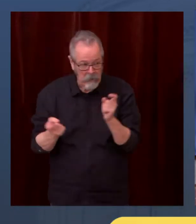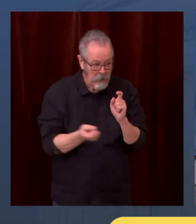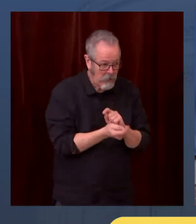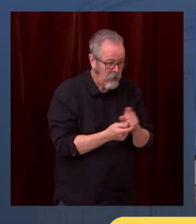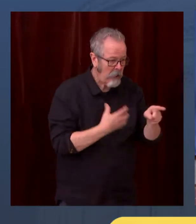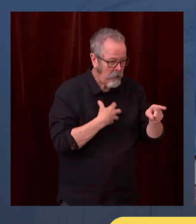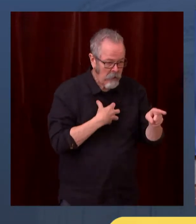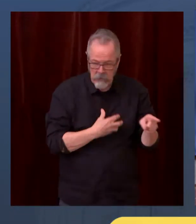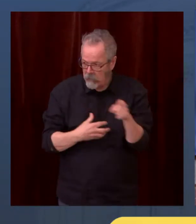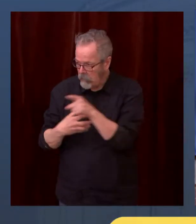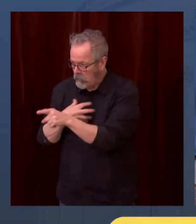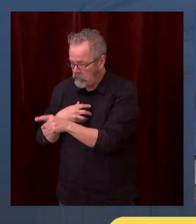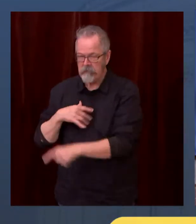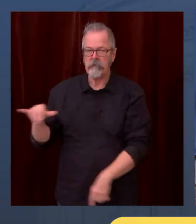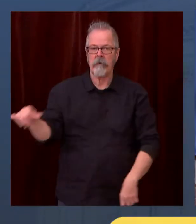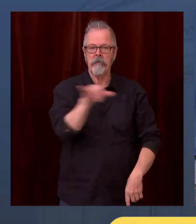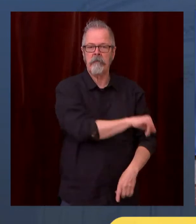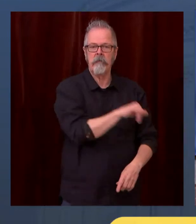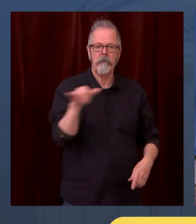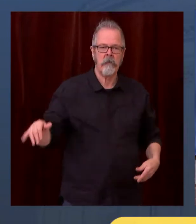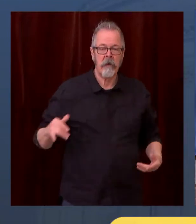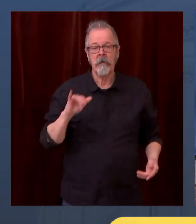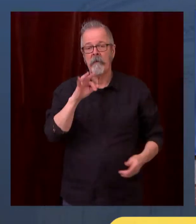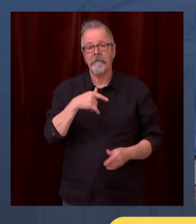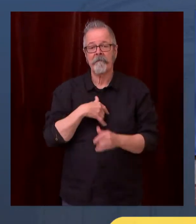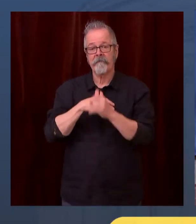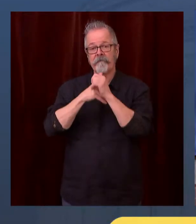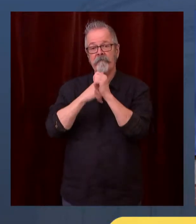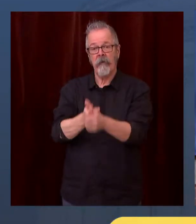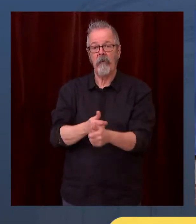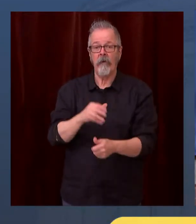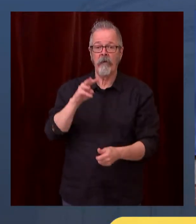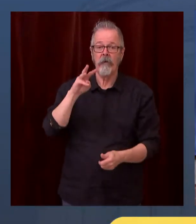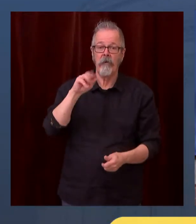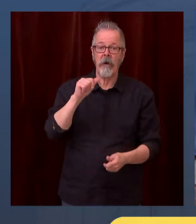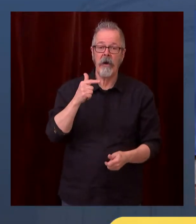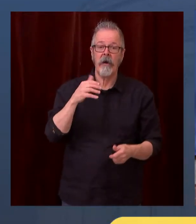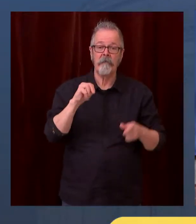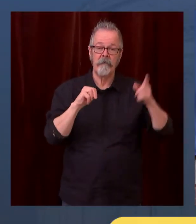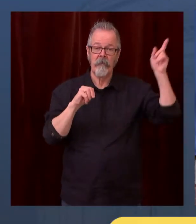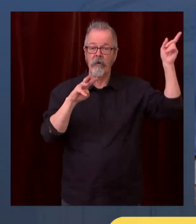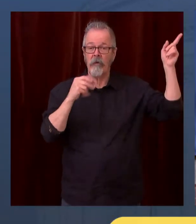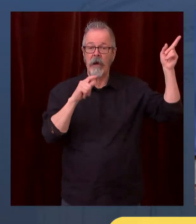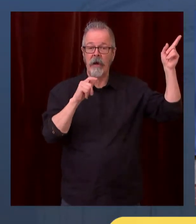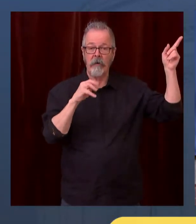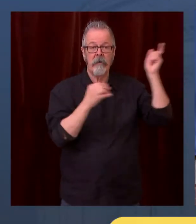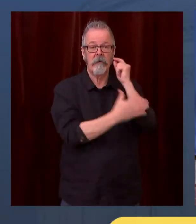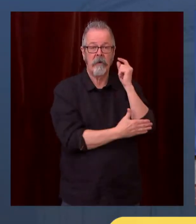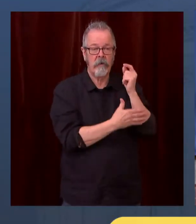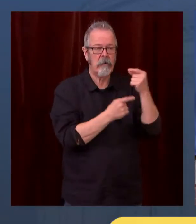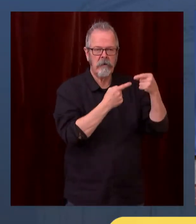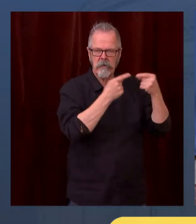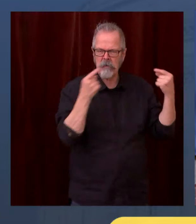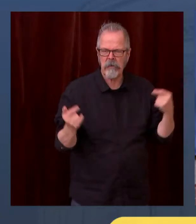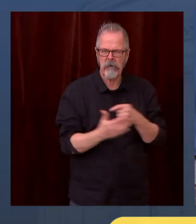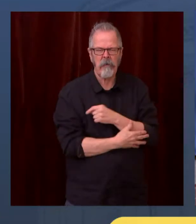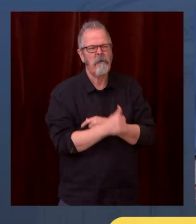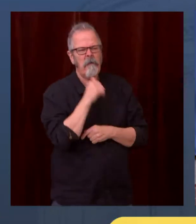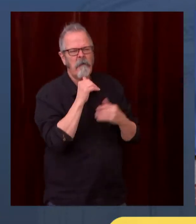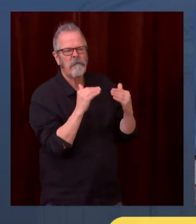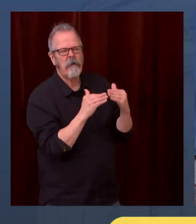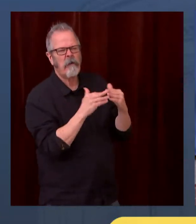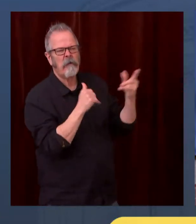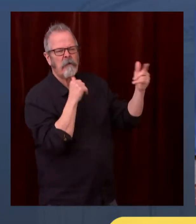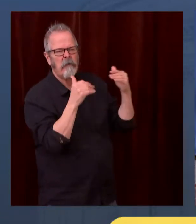we adopted the Whatcom County approach, we would be criticized by someone else in a different county. And that is the nature